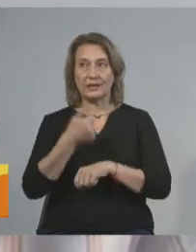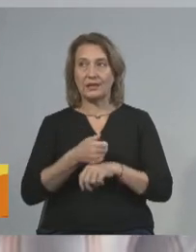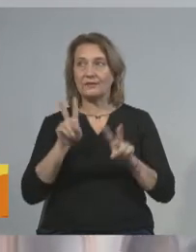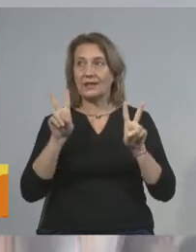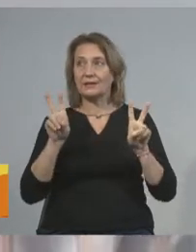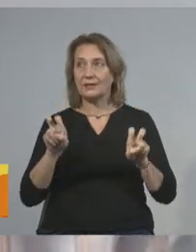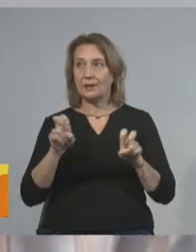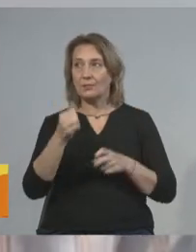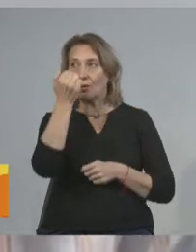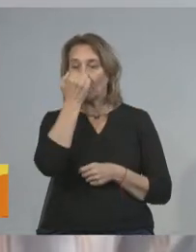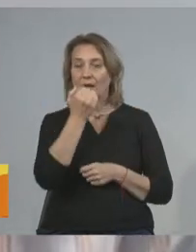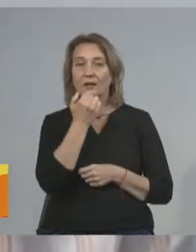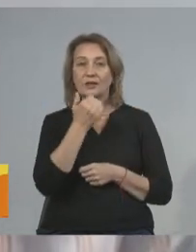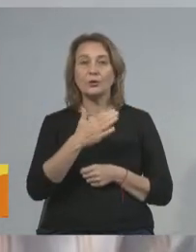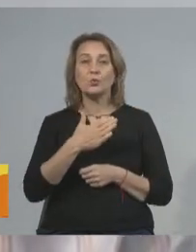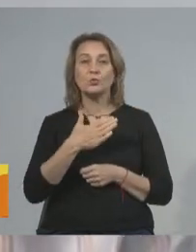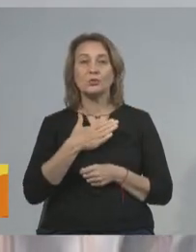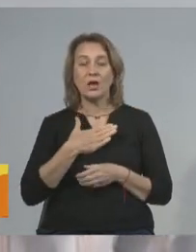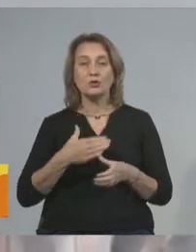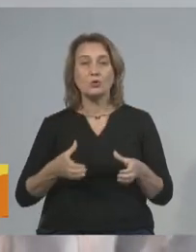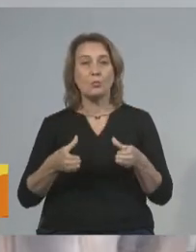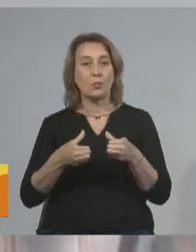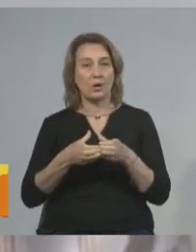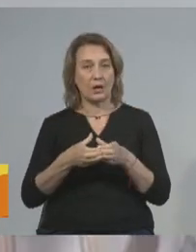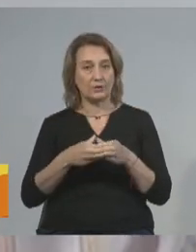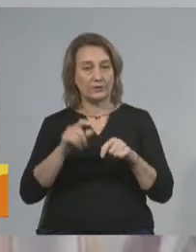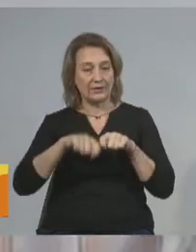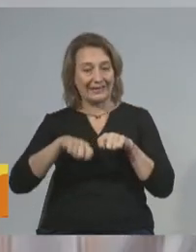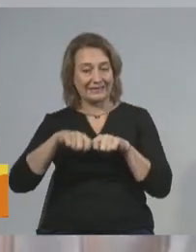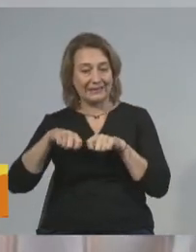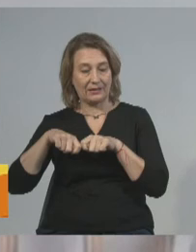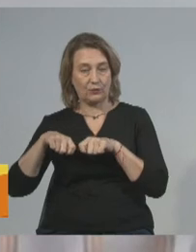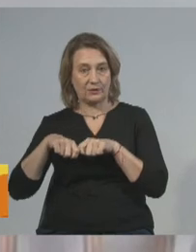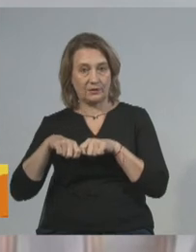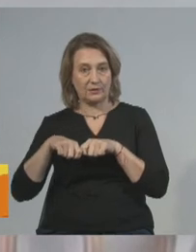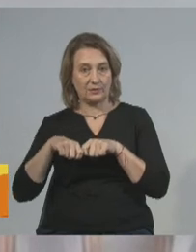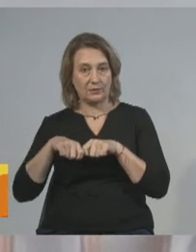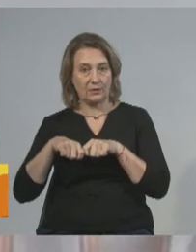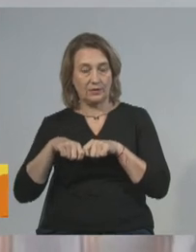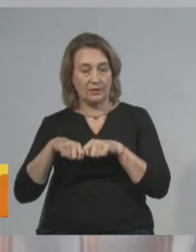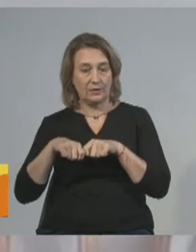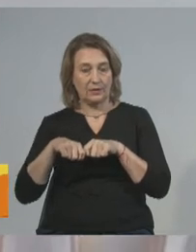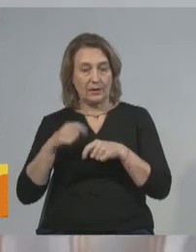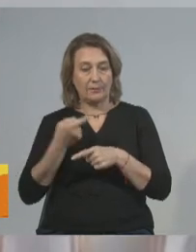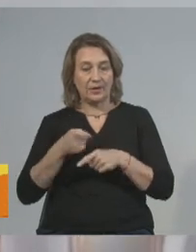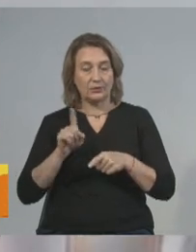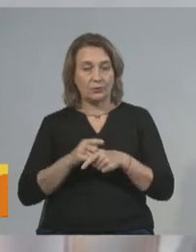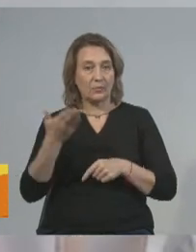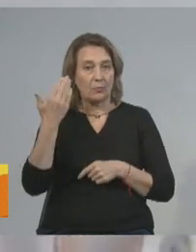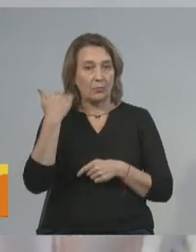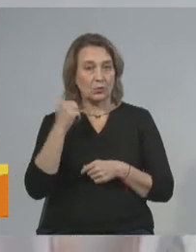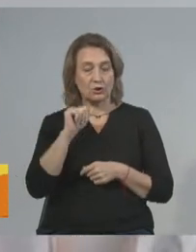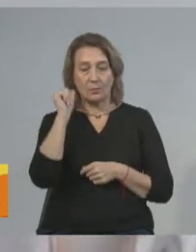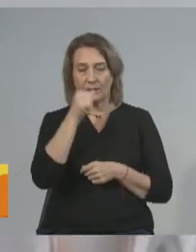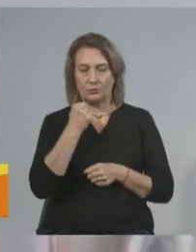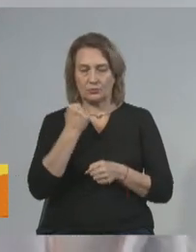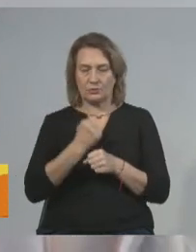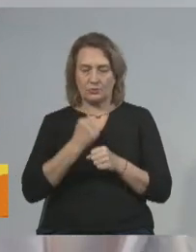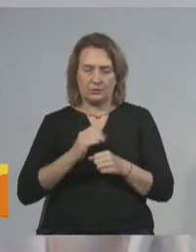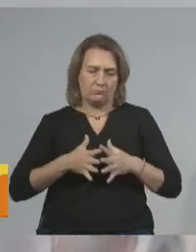discussion and of course i'm grateful to our research team last year we carried